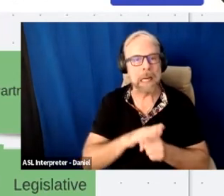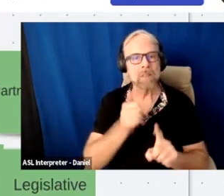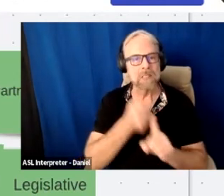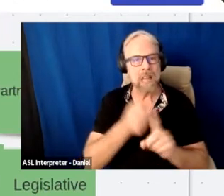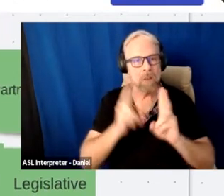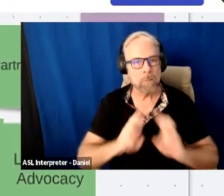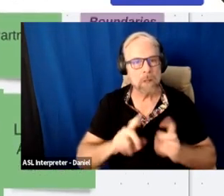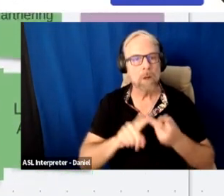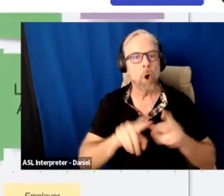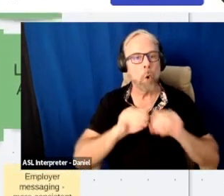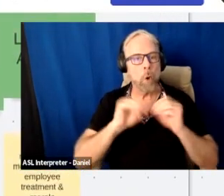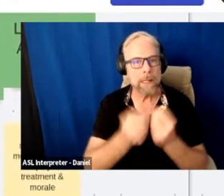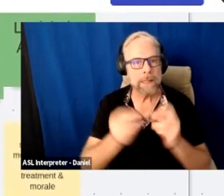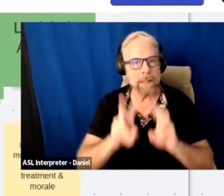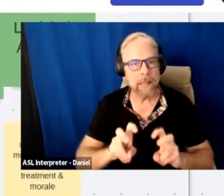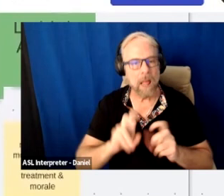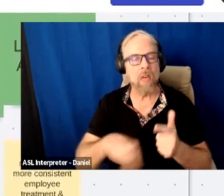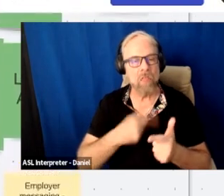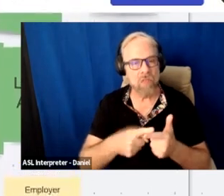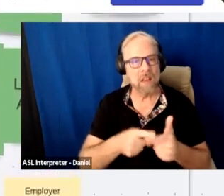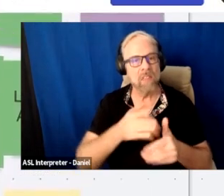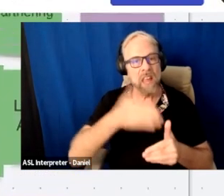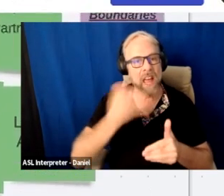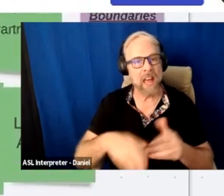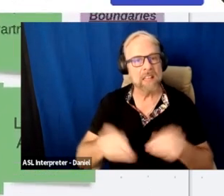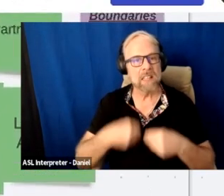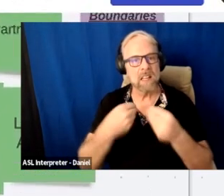organizational assessment, and therefore deliver quality service.